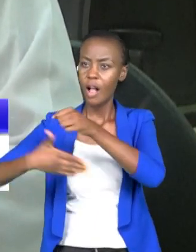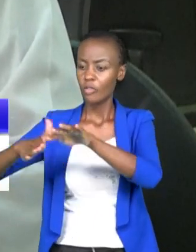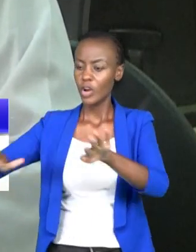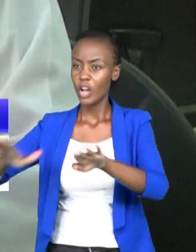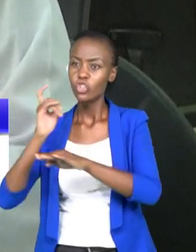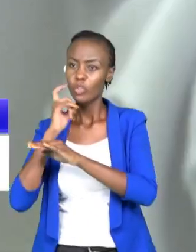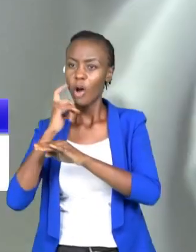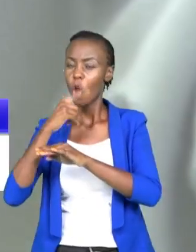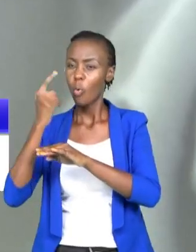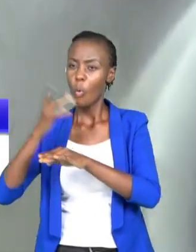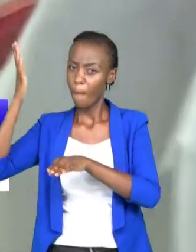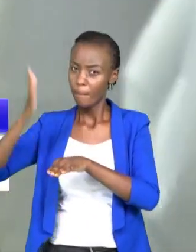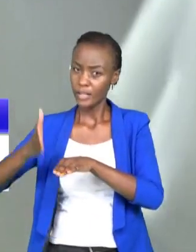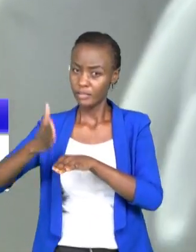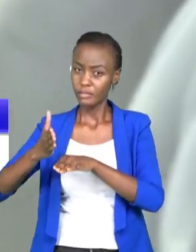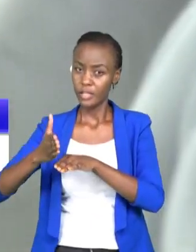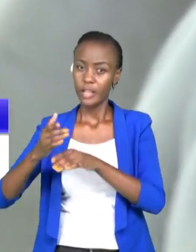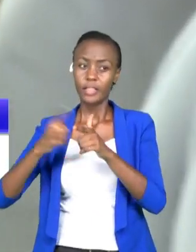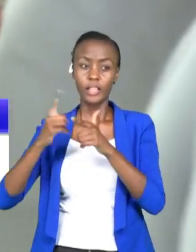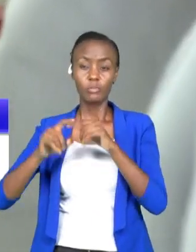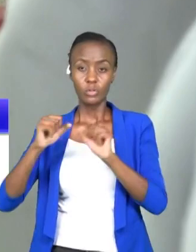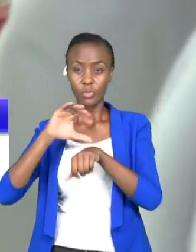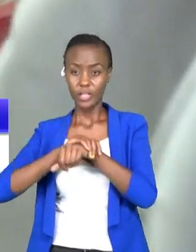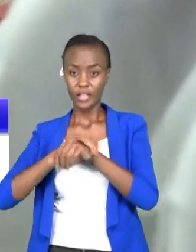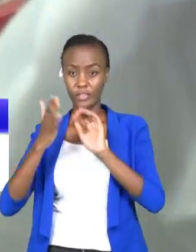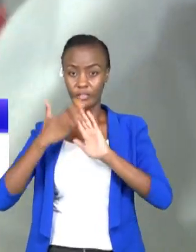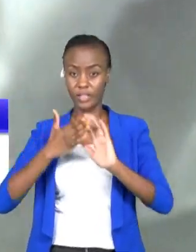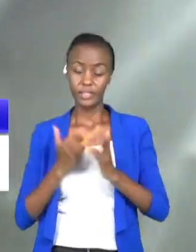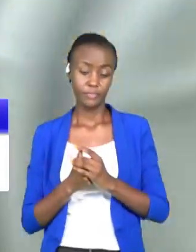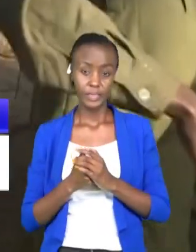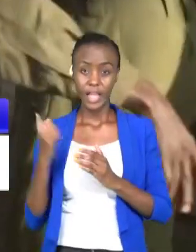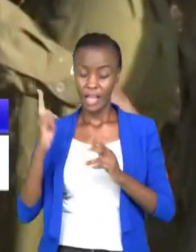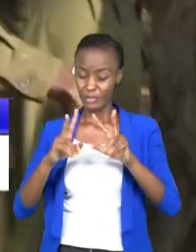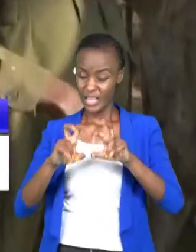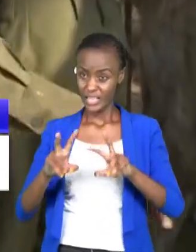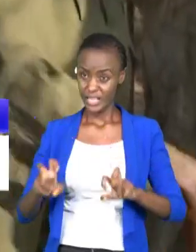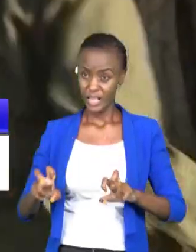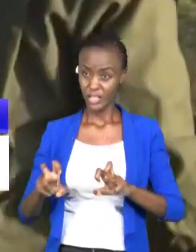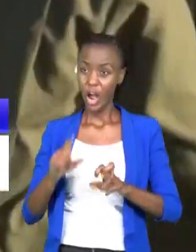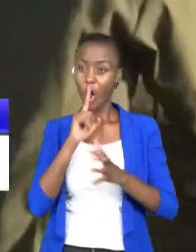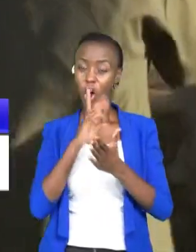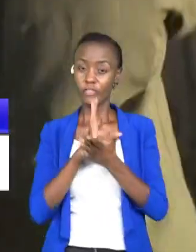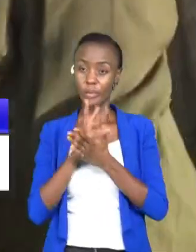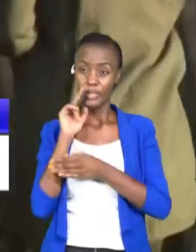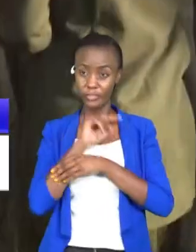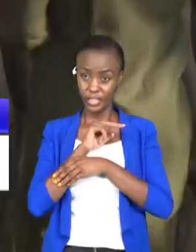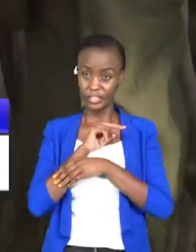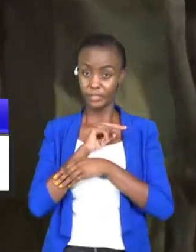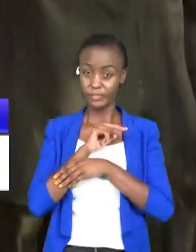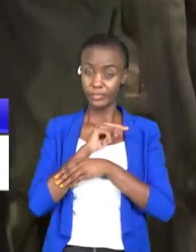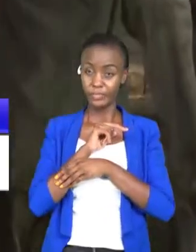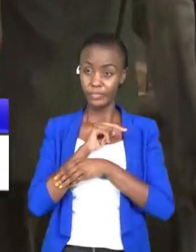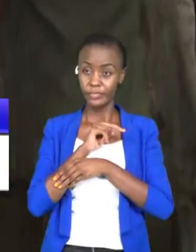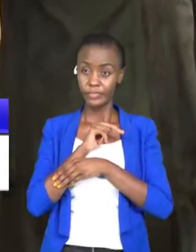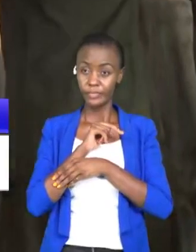slaughter the camels every day. In Kenya, a research done by International Livestock Research Institute, ILRI, headquartered